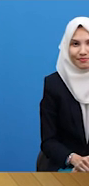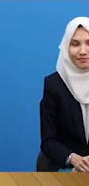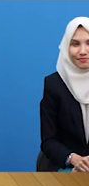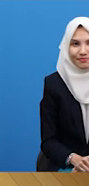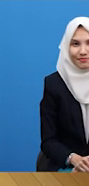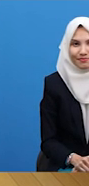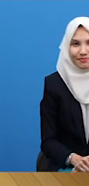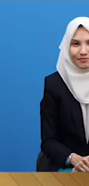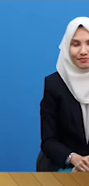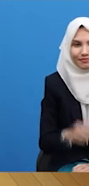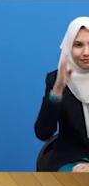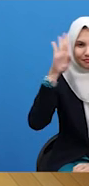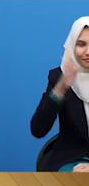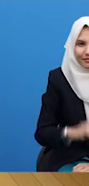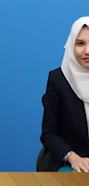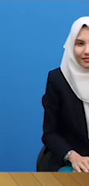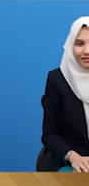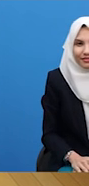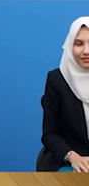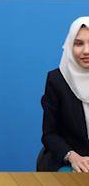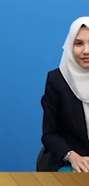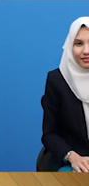Hey, this is indeed nicer.